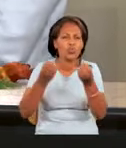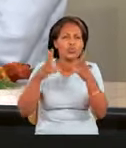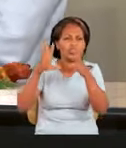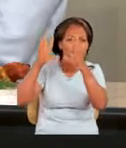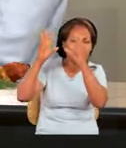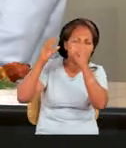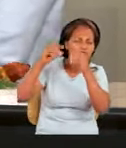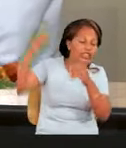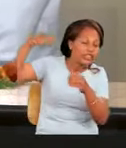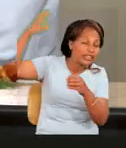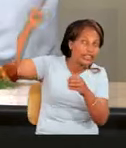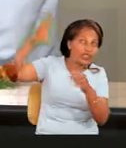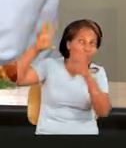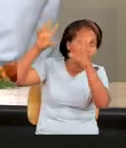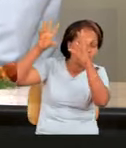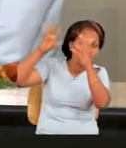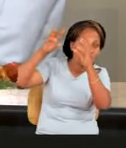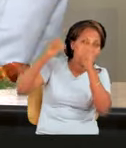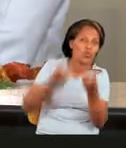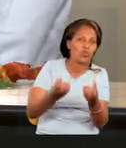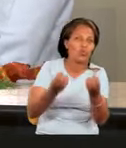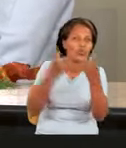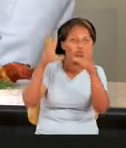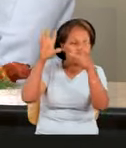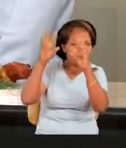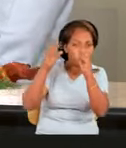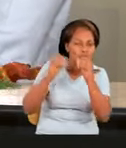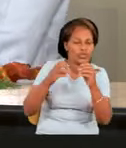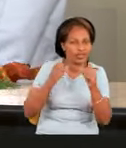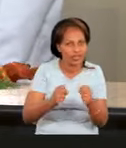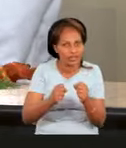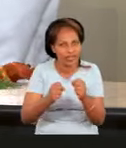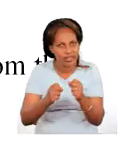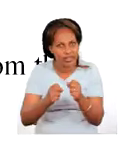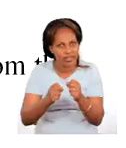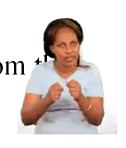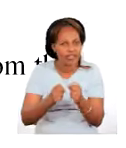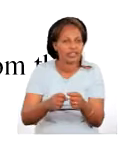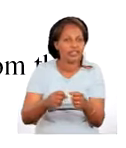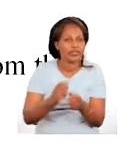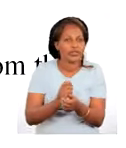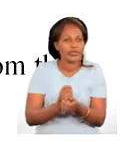sun shines on them, because the light is necessary for photosynthesis.